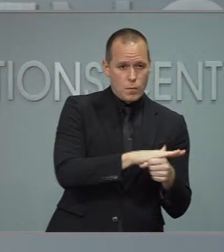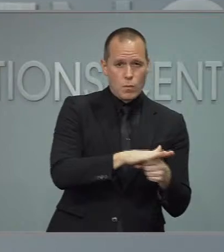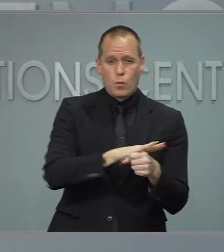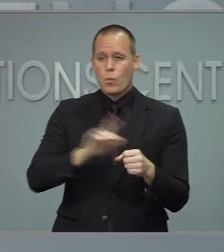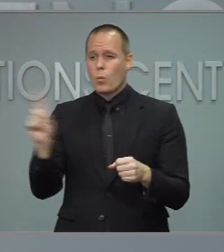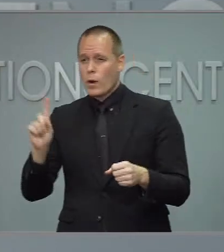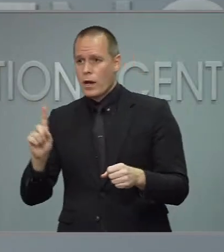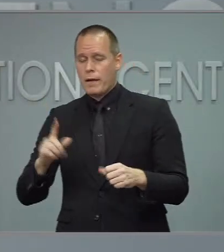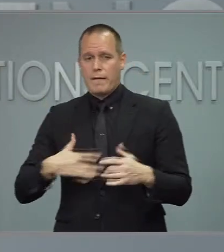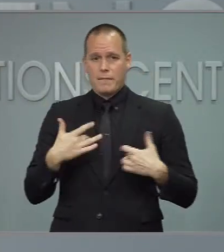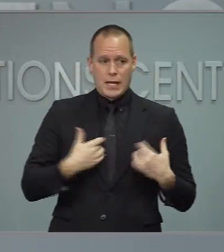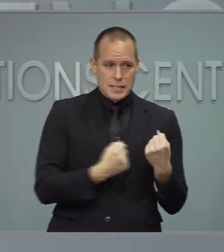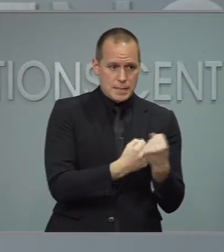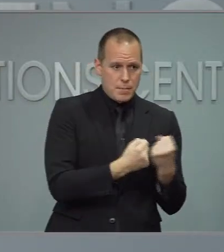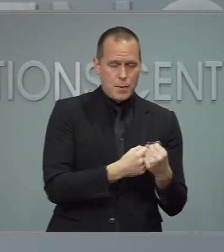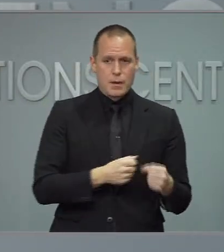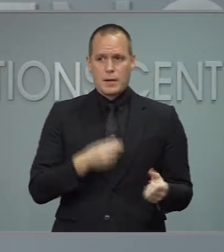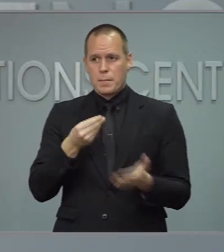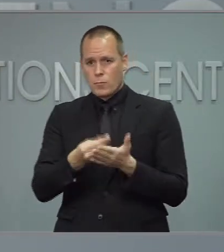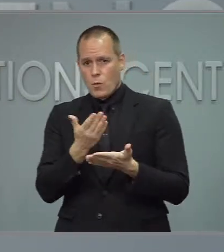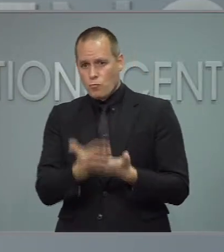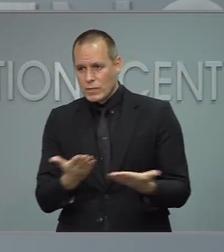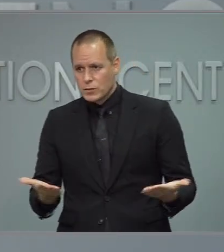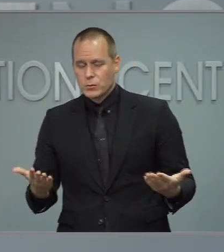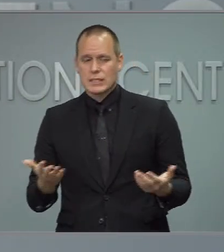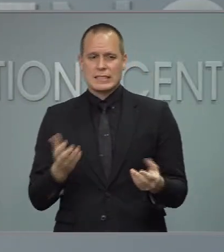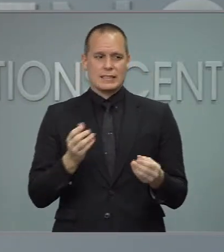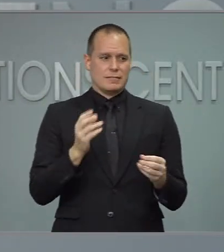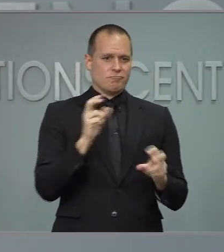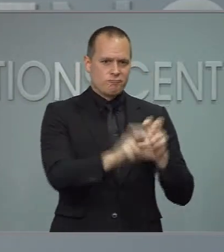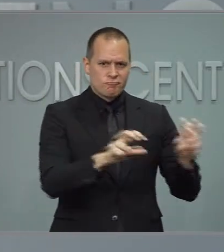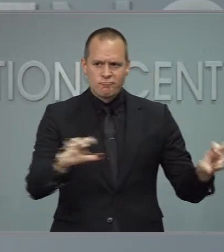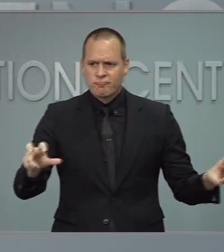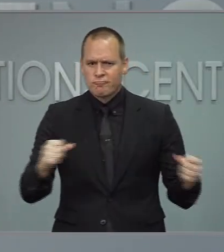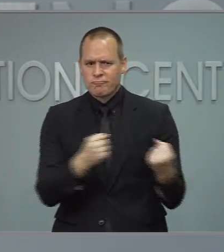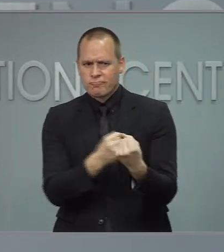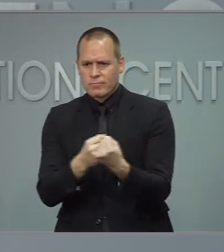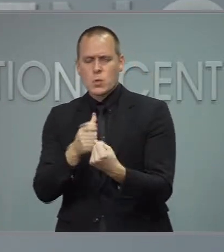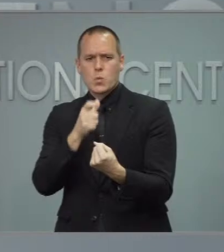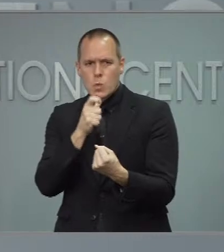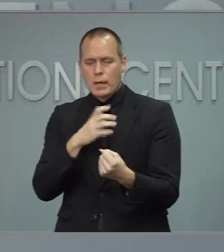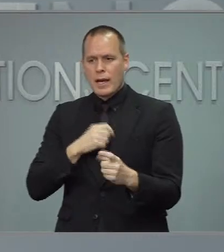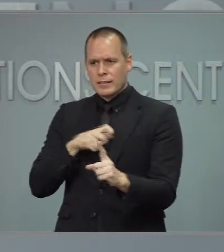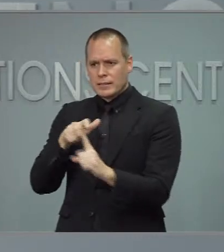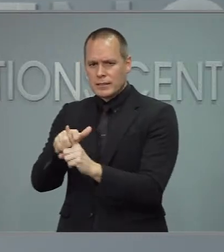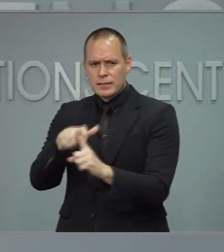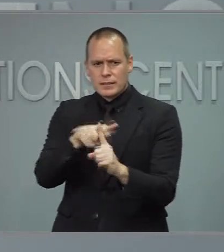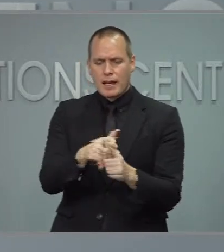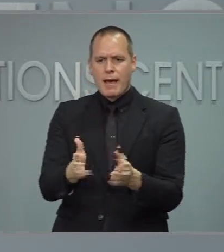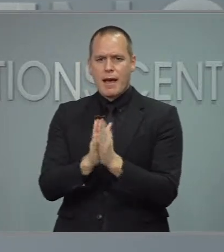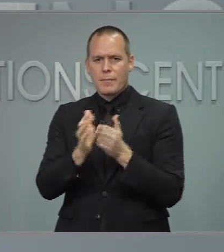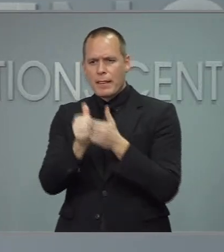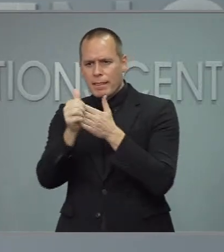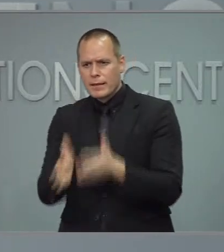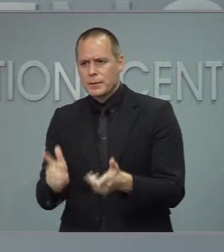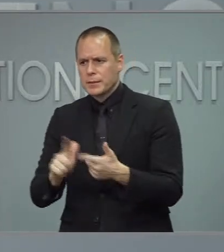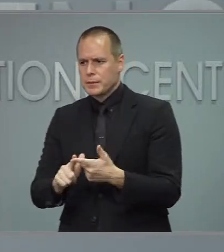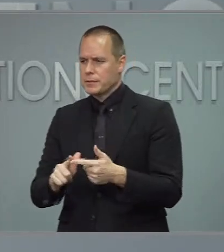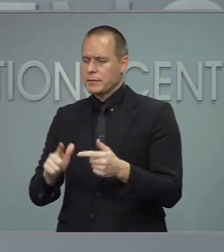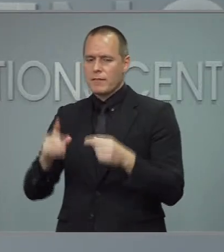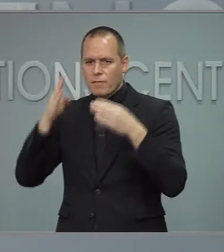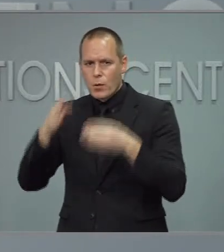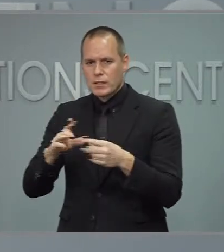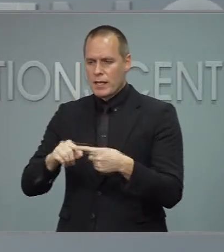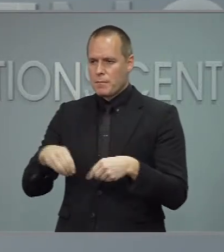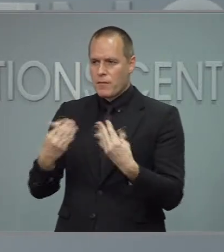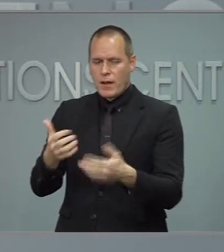which events we can support, where we deploy state resources, and who we engage on the ground to help address barriers like transportation and